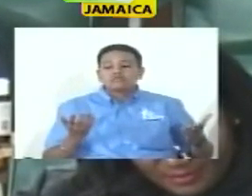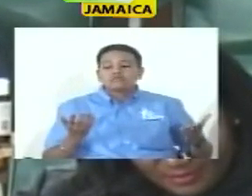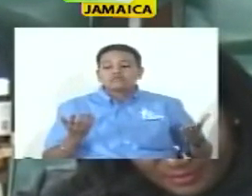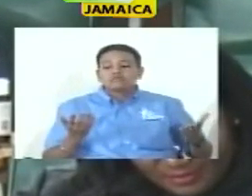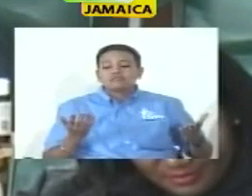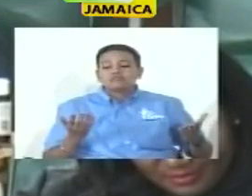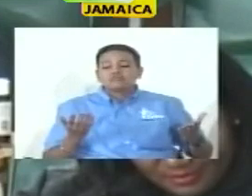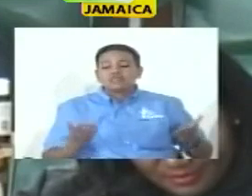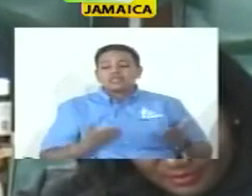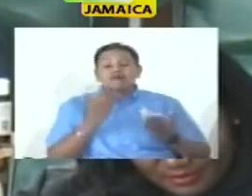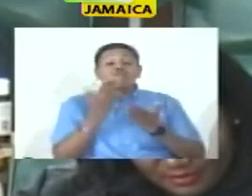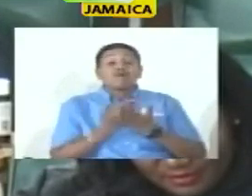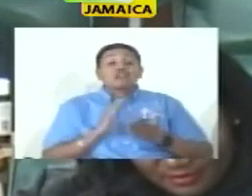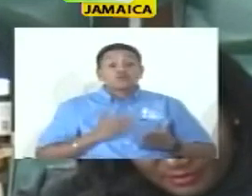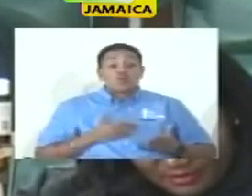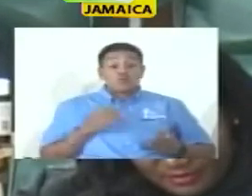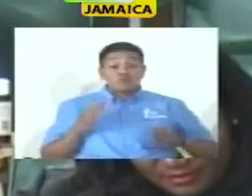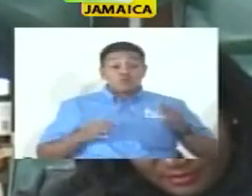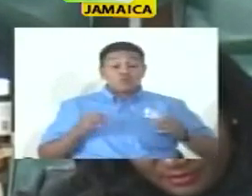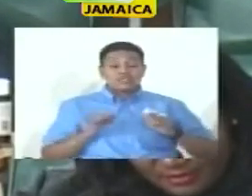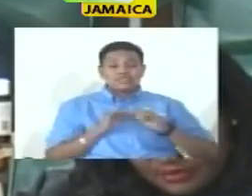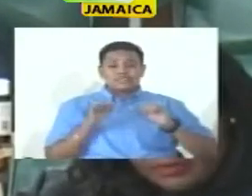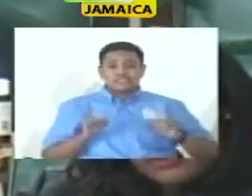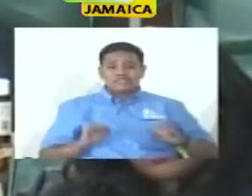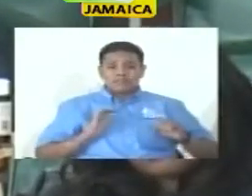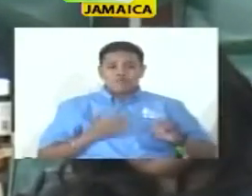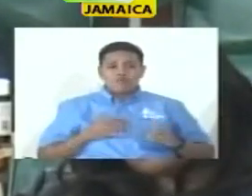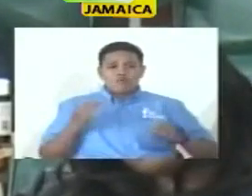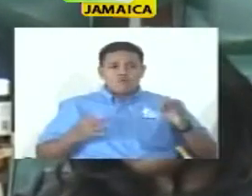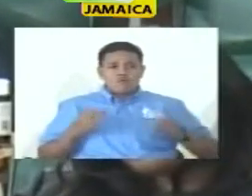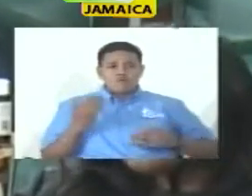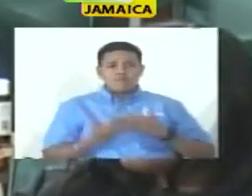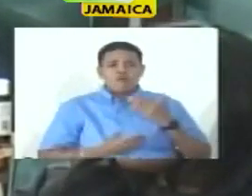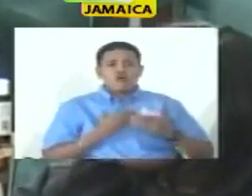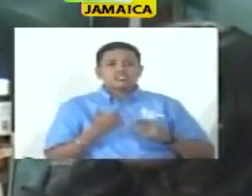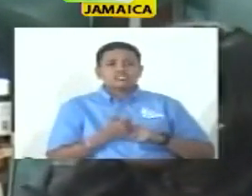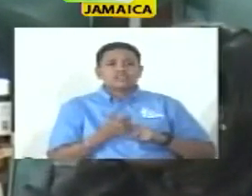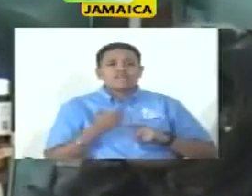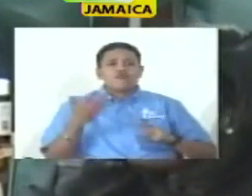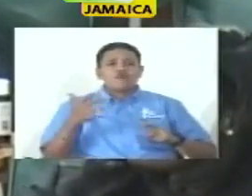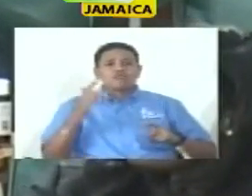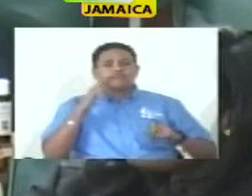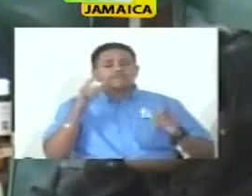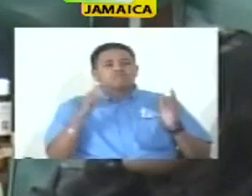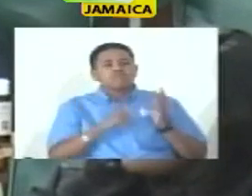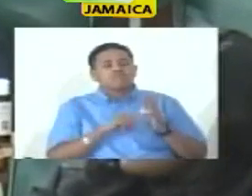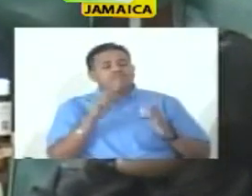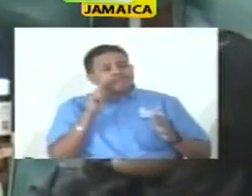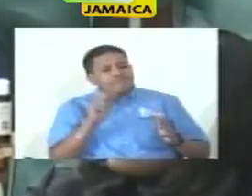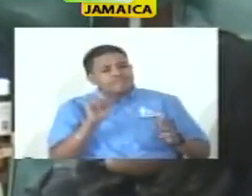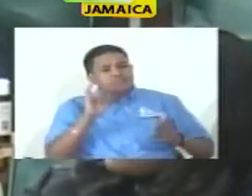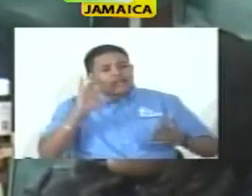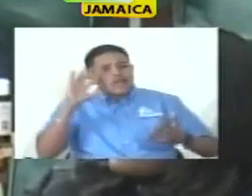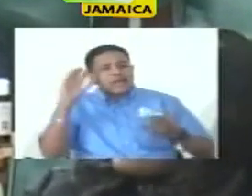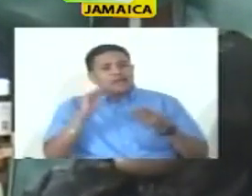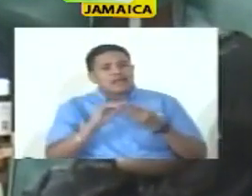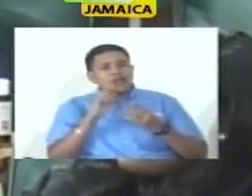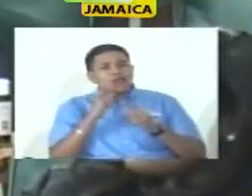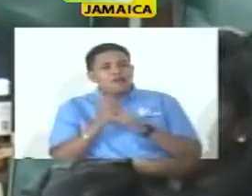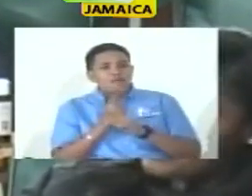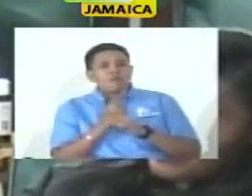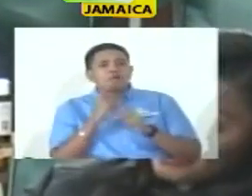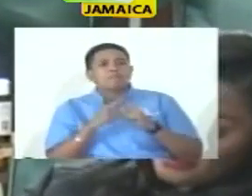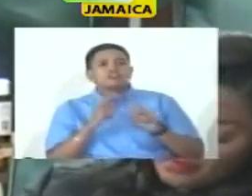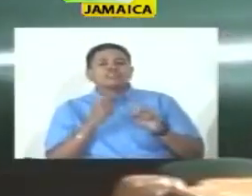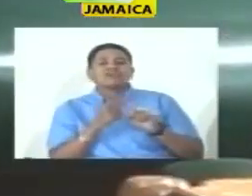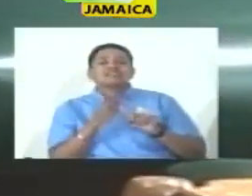of the fact that our judicial system or judicial process already recognizes the entirely appropriate and effective